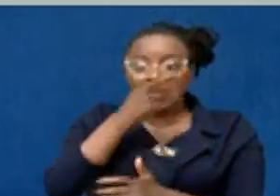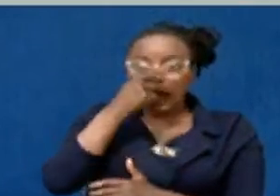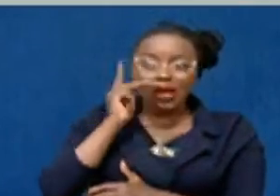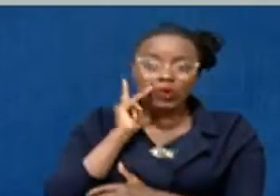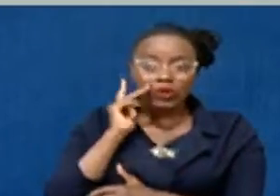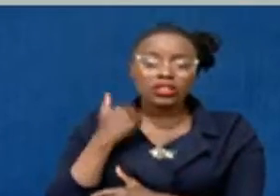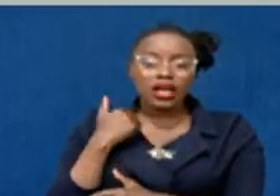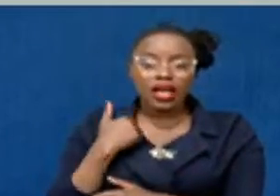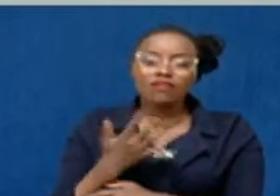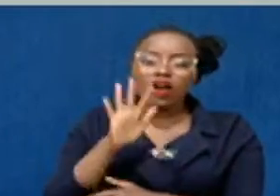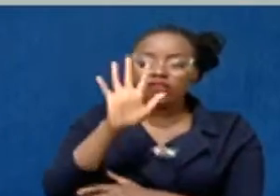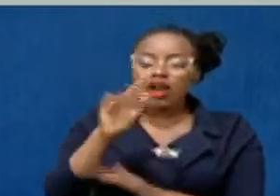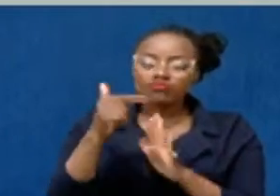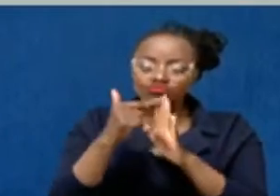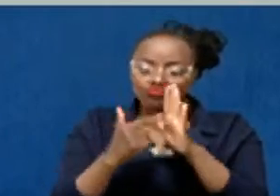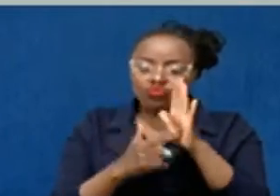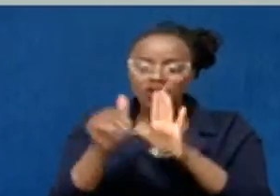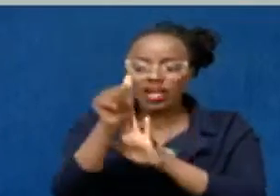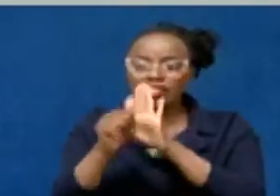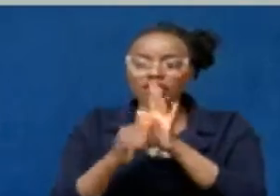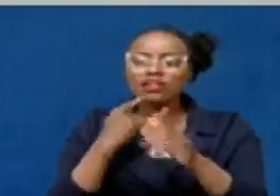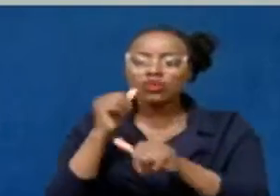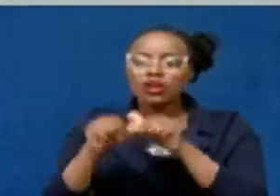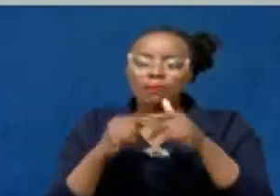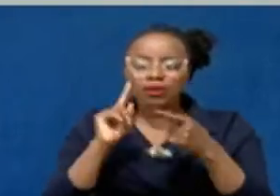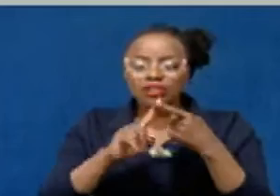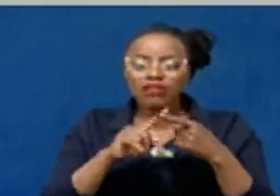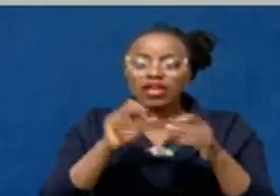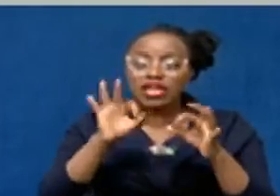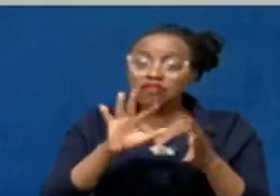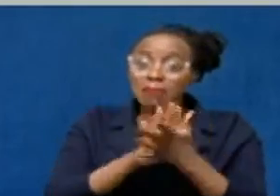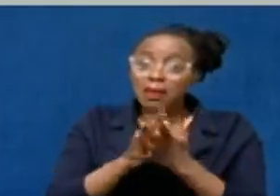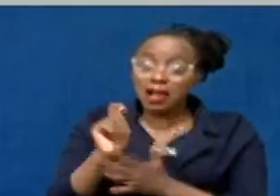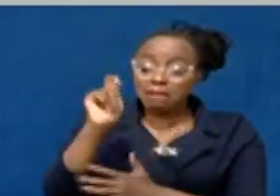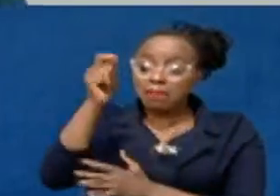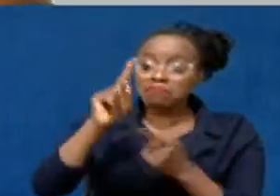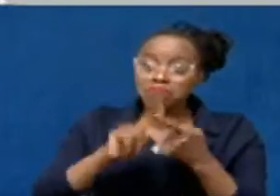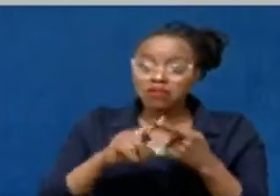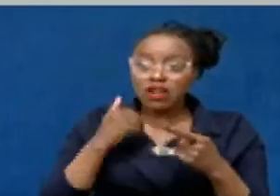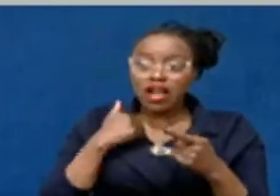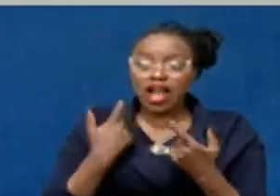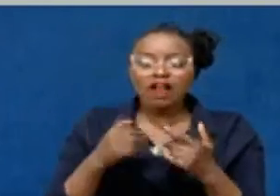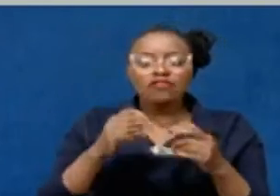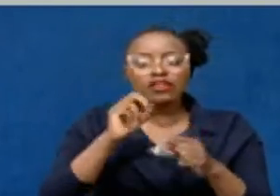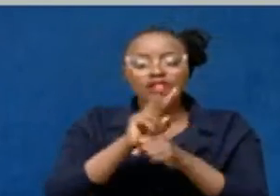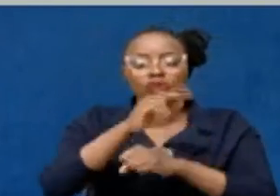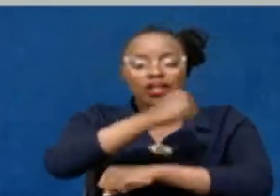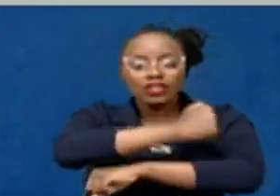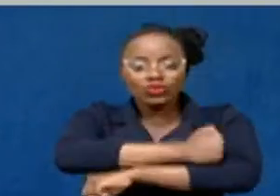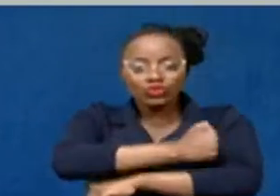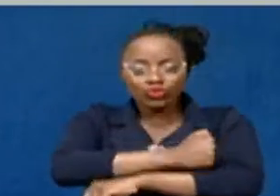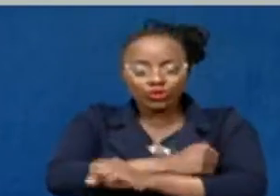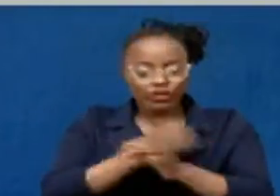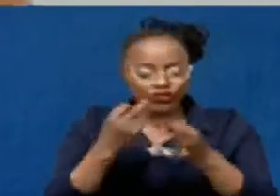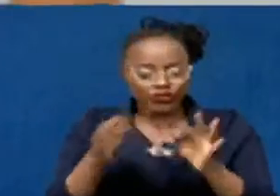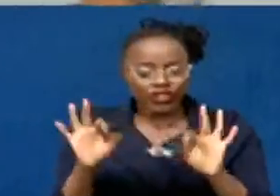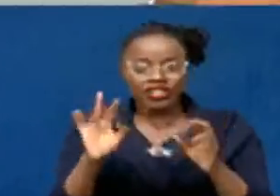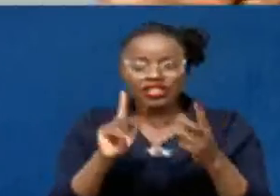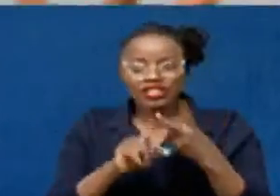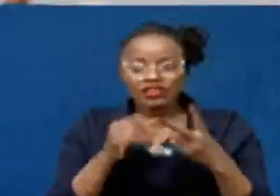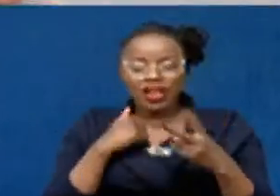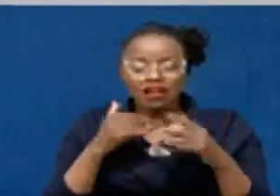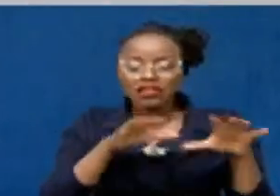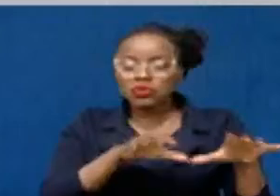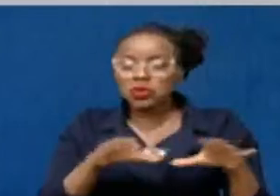actually had a 5-point agenda that he spoke about, talking about if he's elected president, he would push for free primary education, saying that under his leadership, parents will not